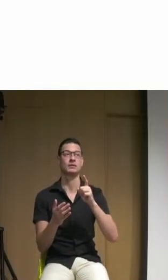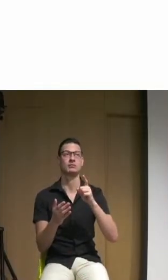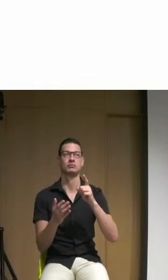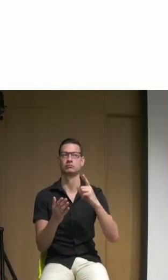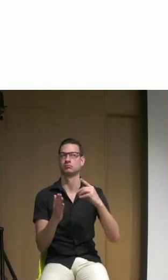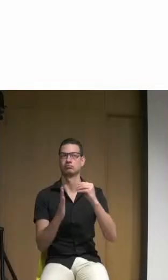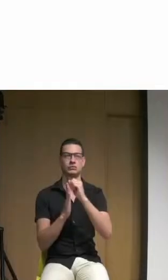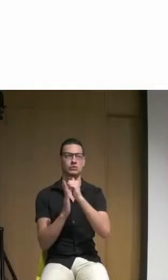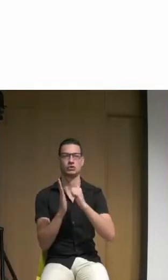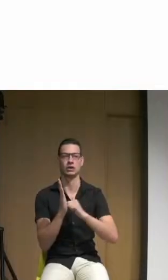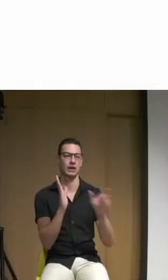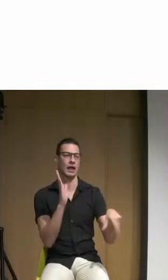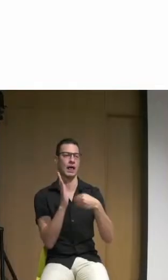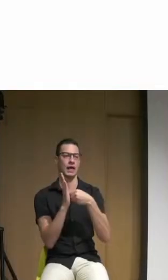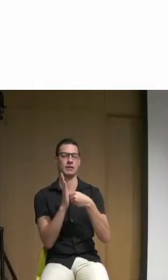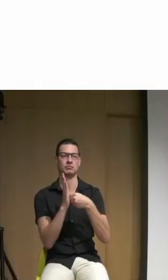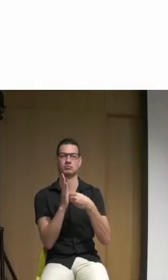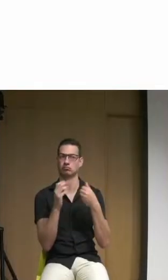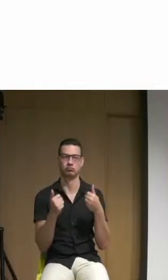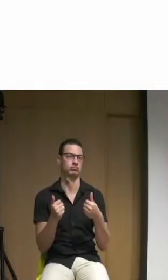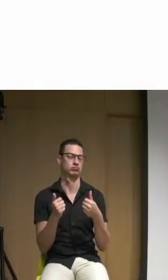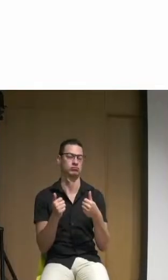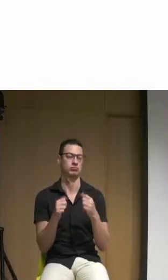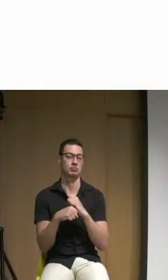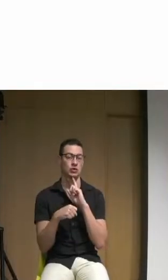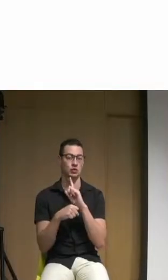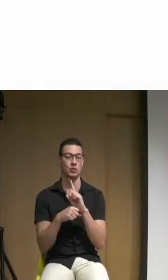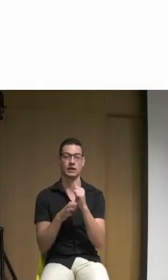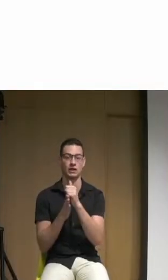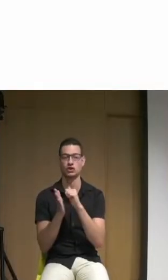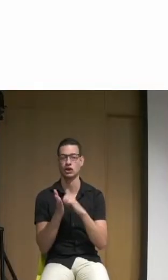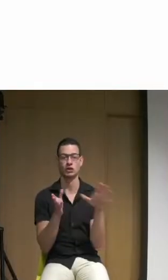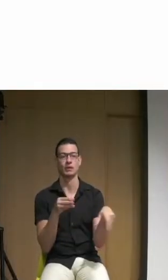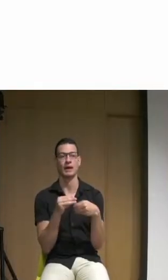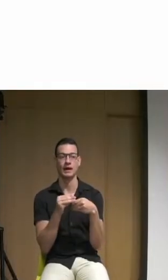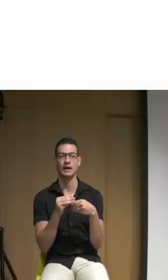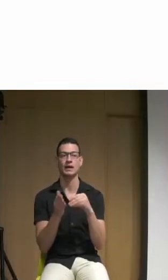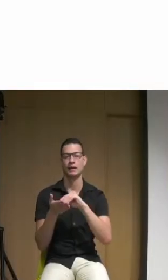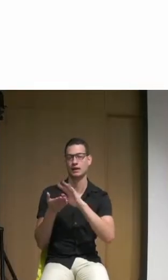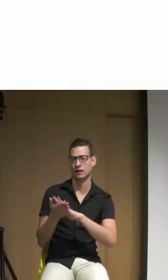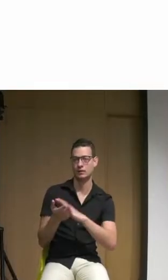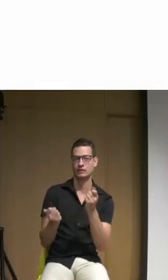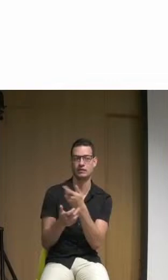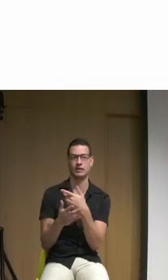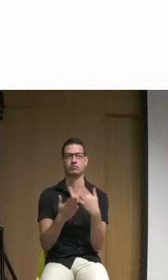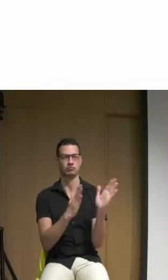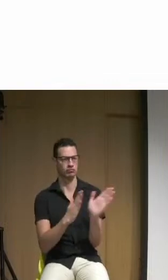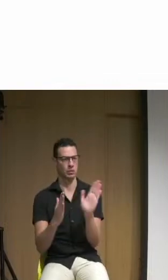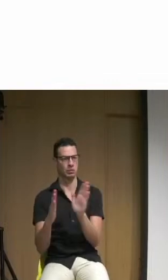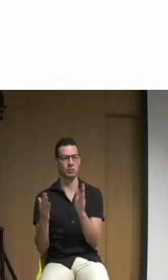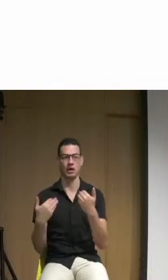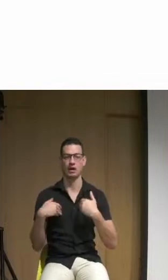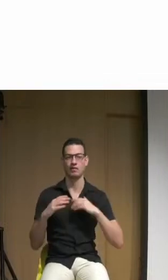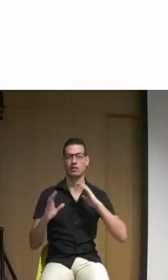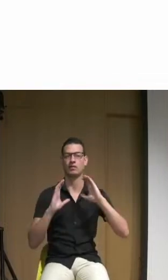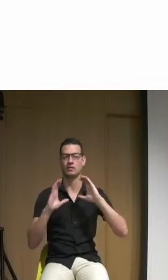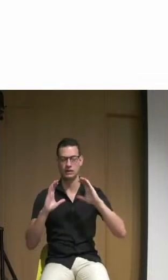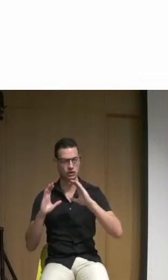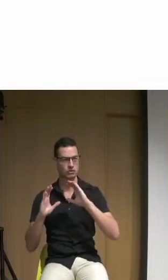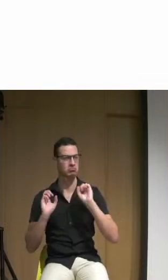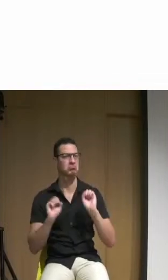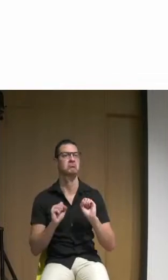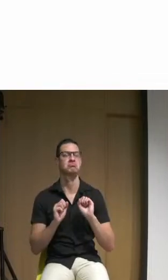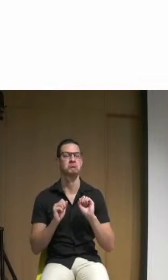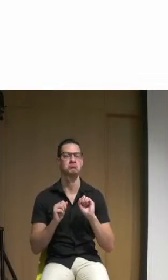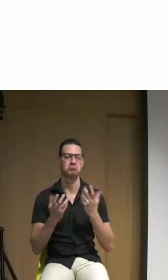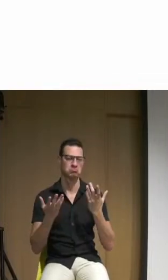share that, so that we can make sure that the agenda and the documents, we're prepared to have some conversation about it, but we have an awareness. So I